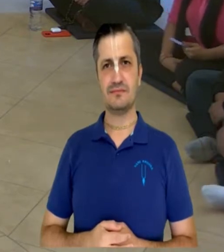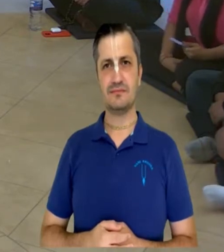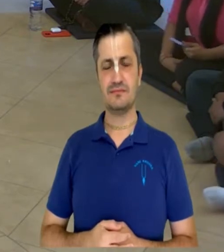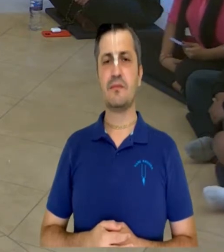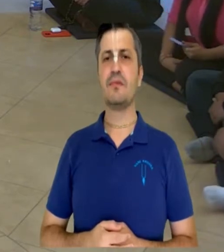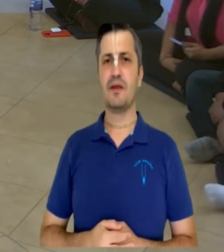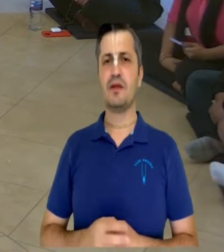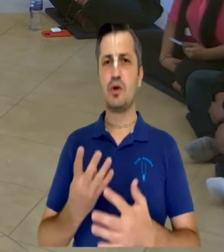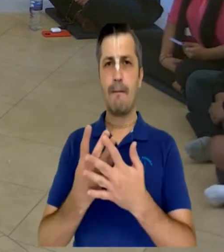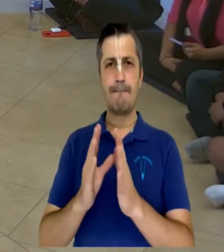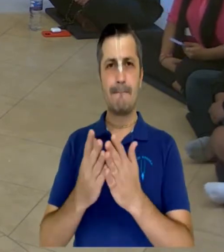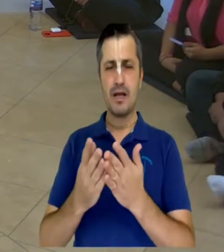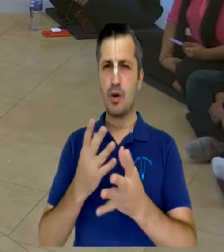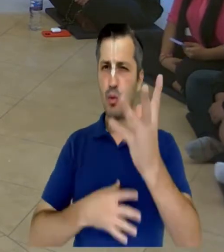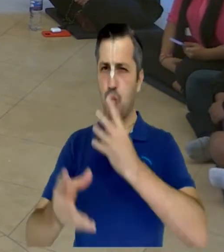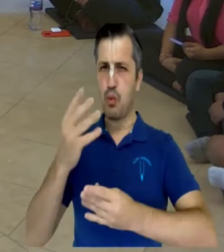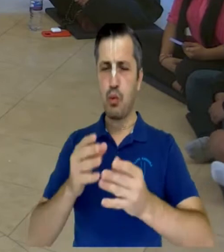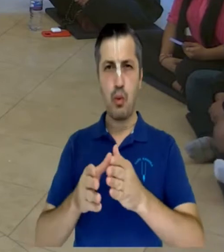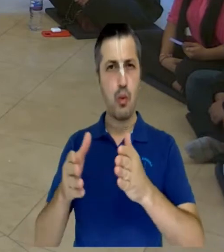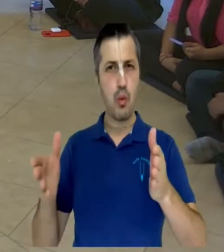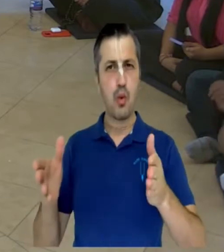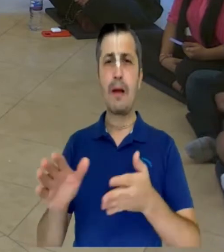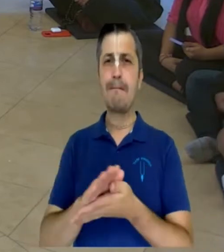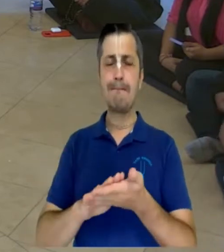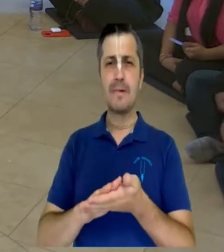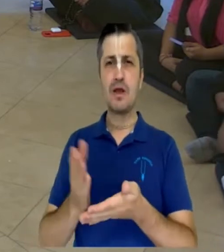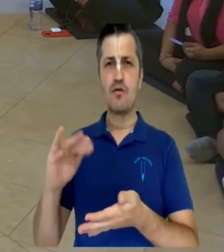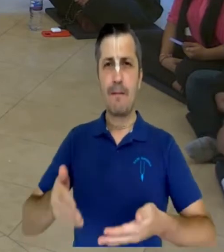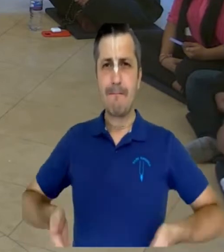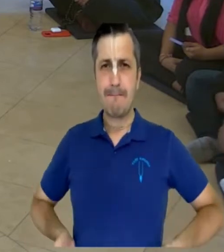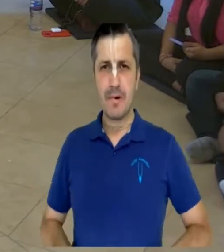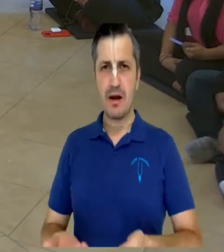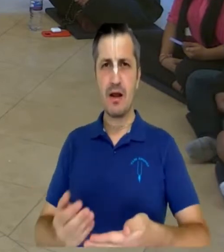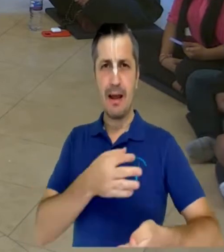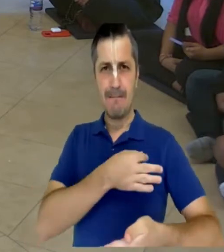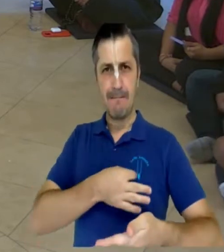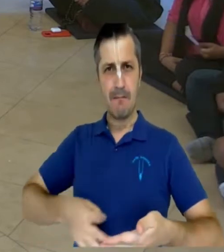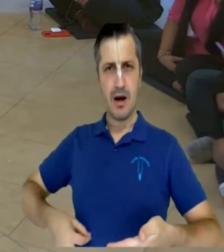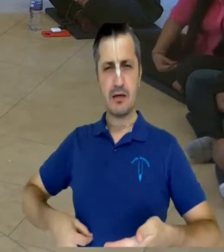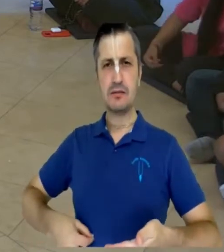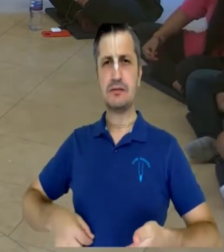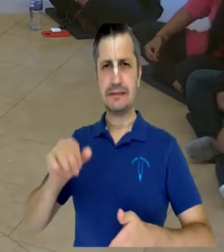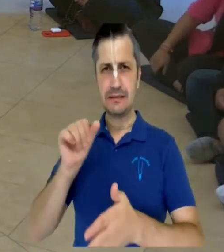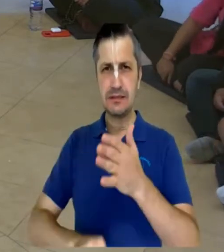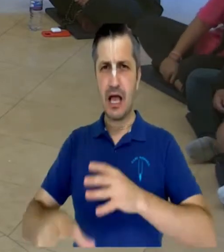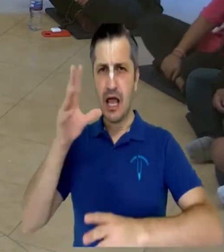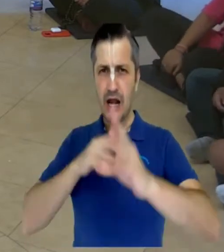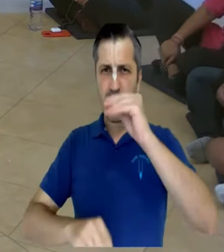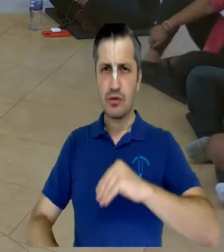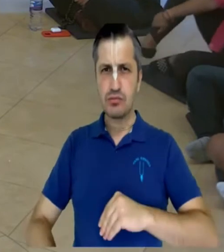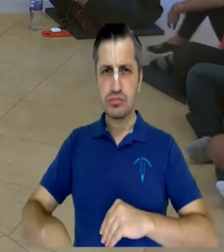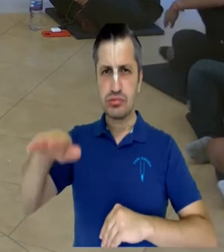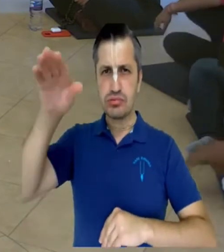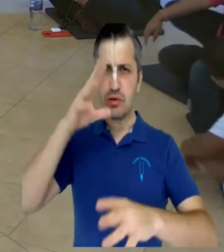class. However, the Smriti literature was available to everyone, to all the population.